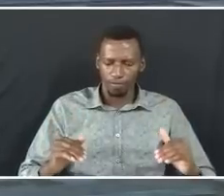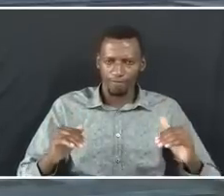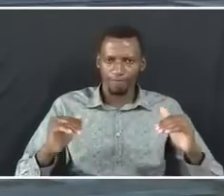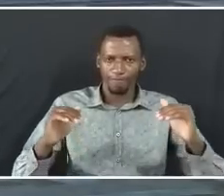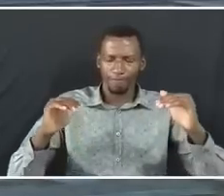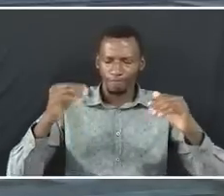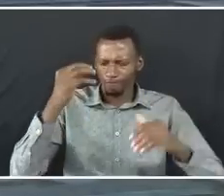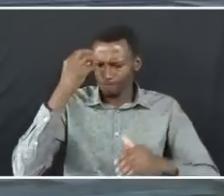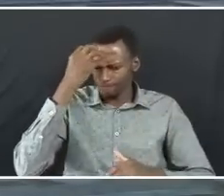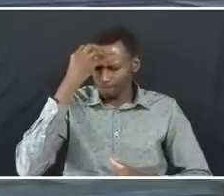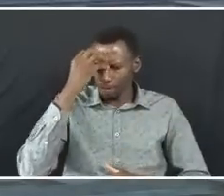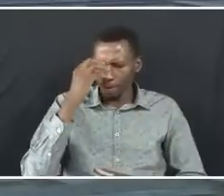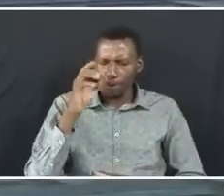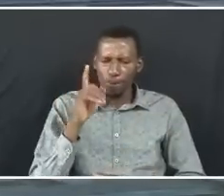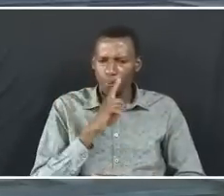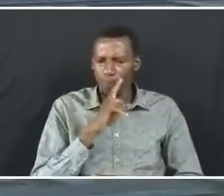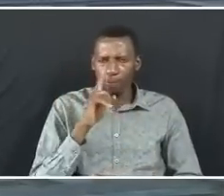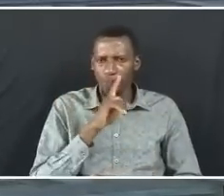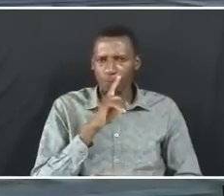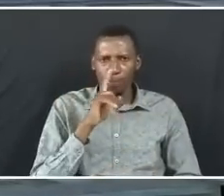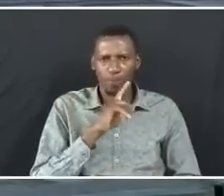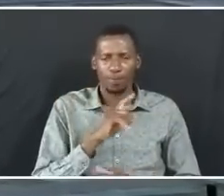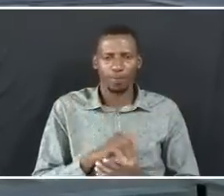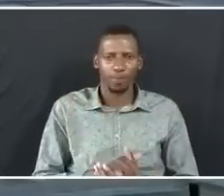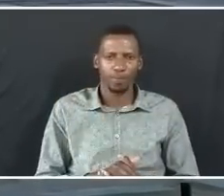So bitter.